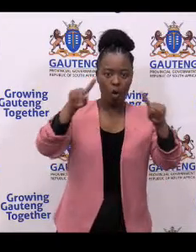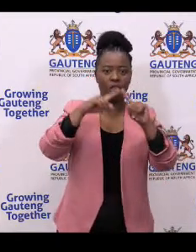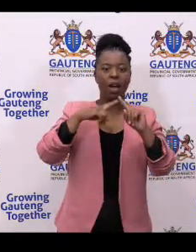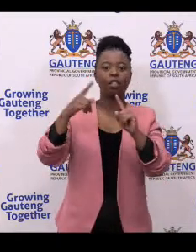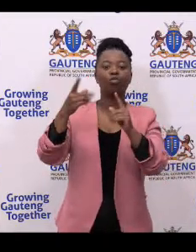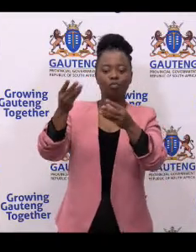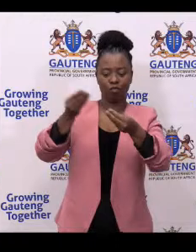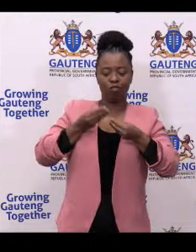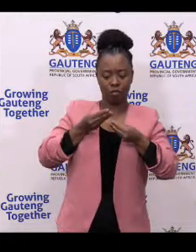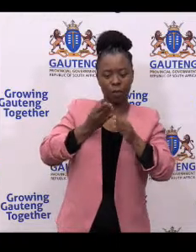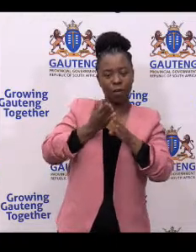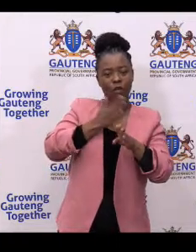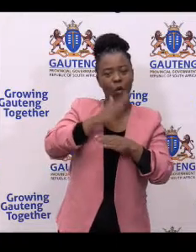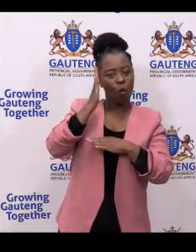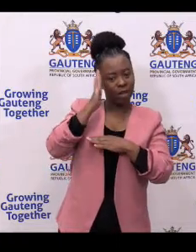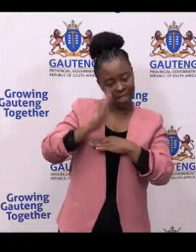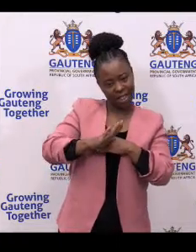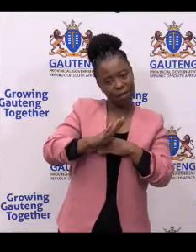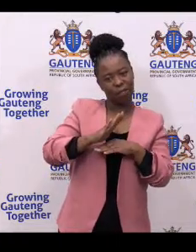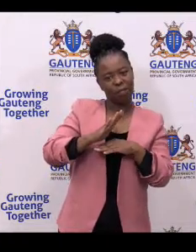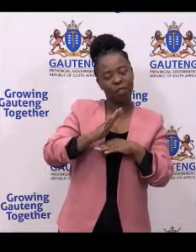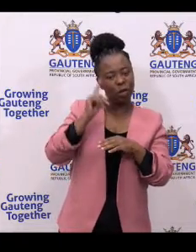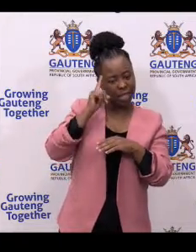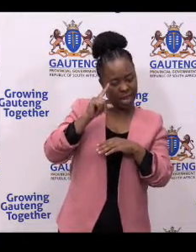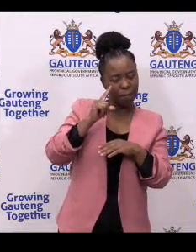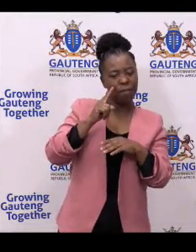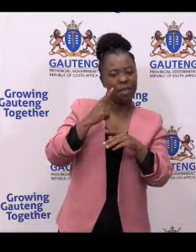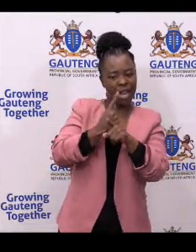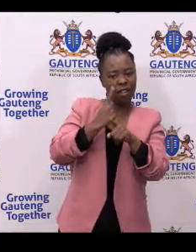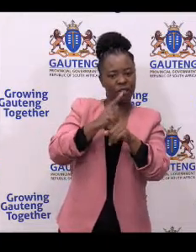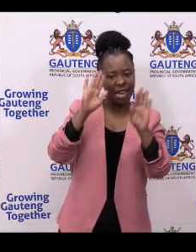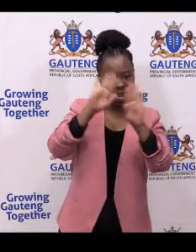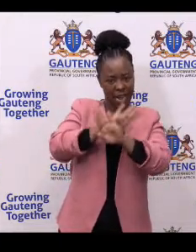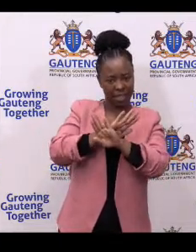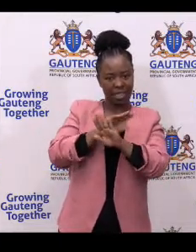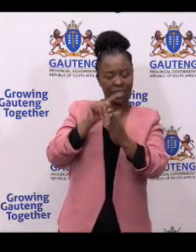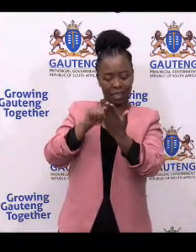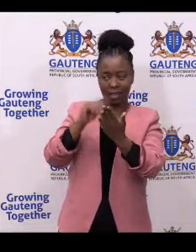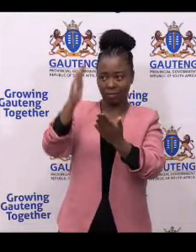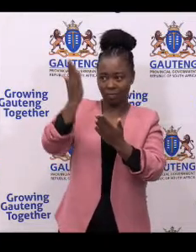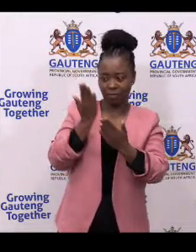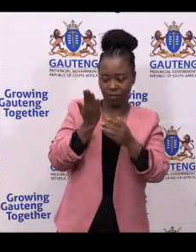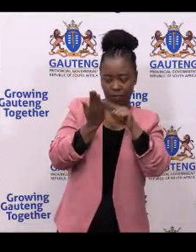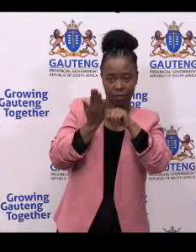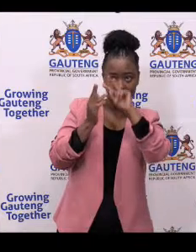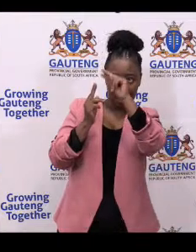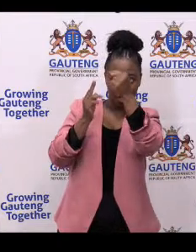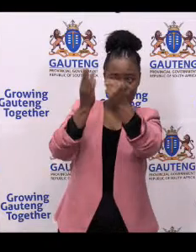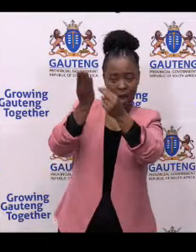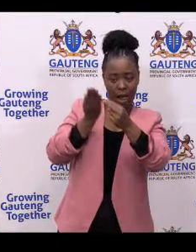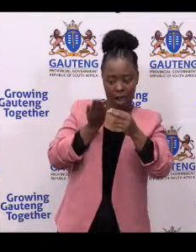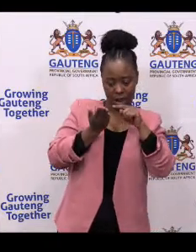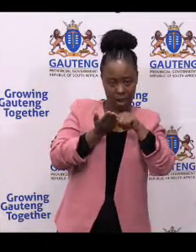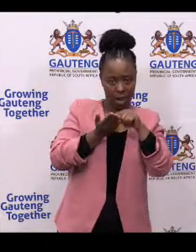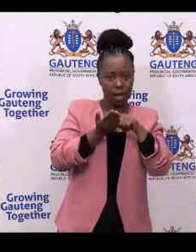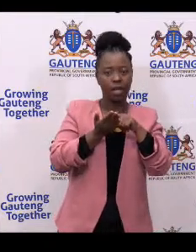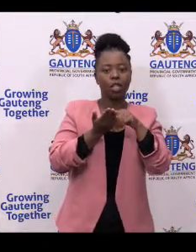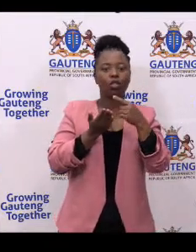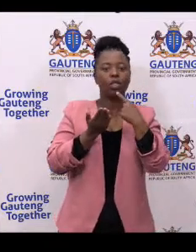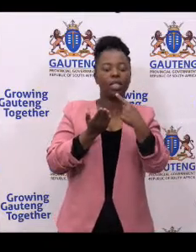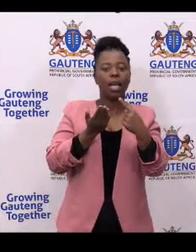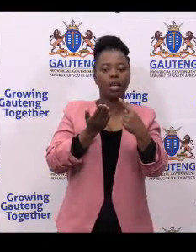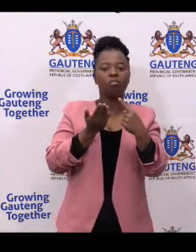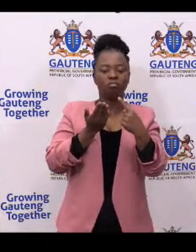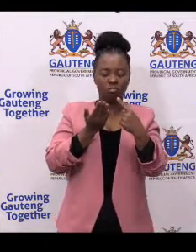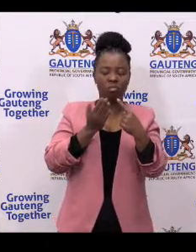we sleep every night. And it just gives us an indication that South Africa has become within the